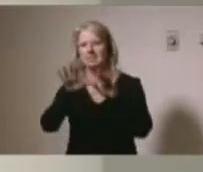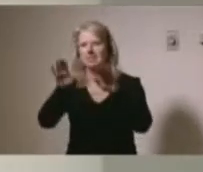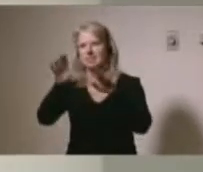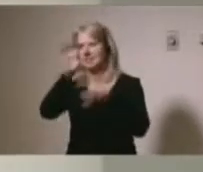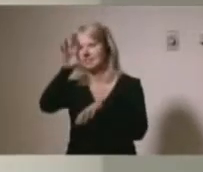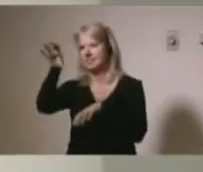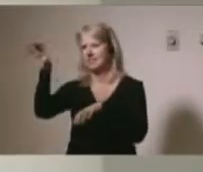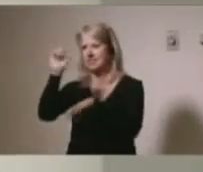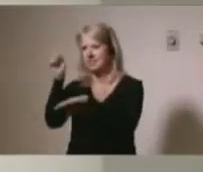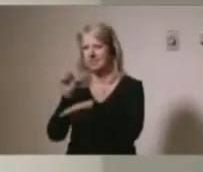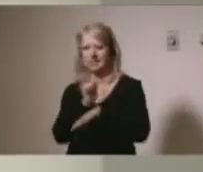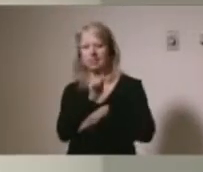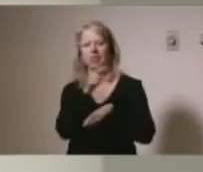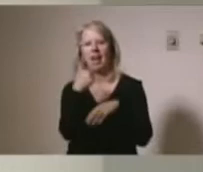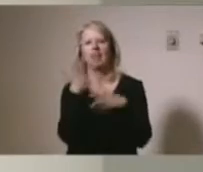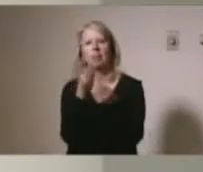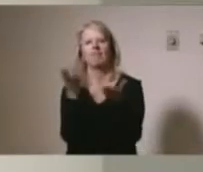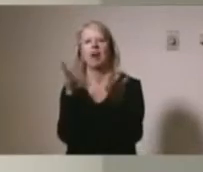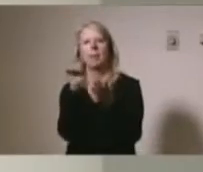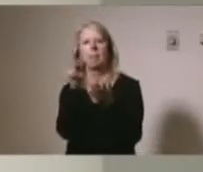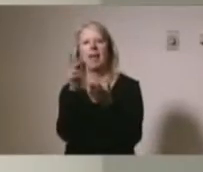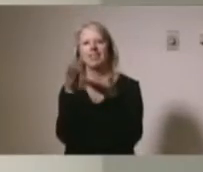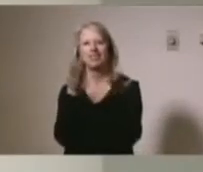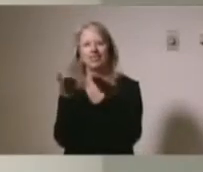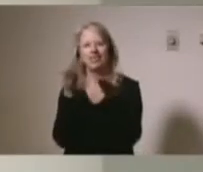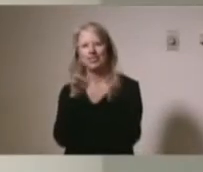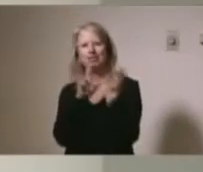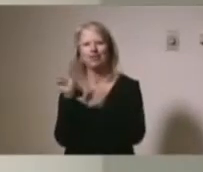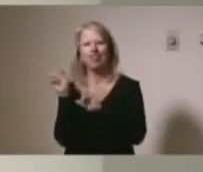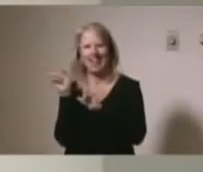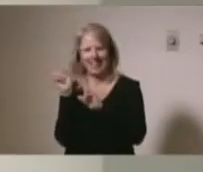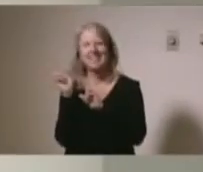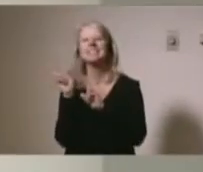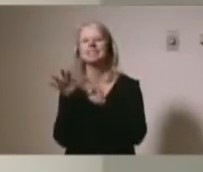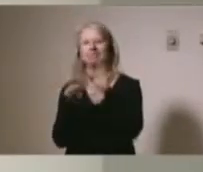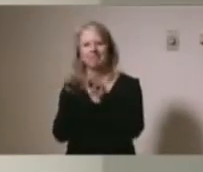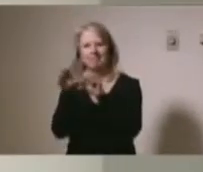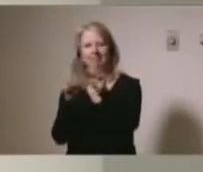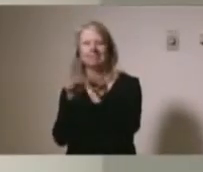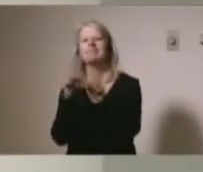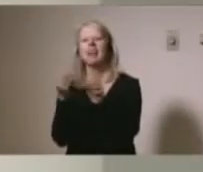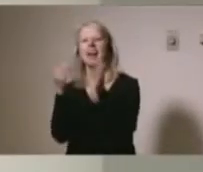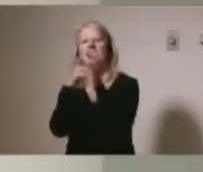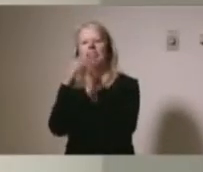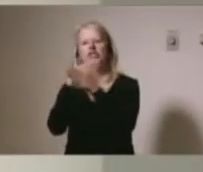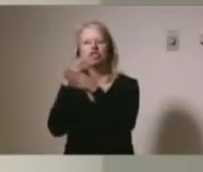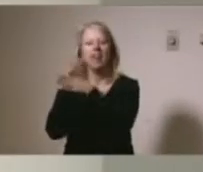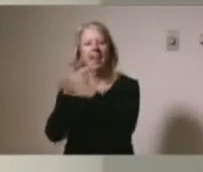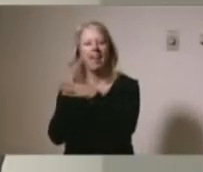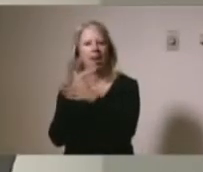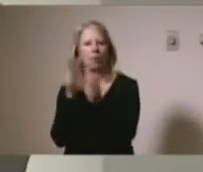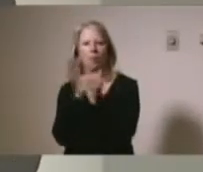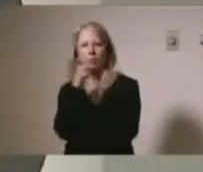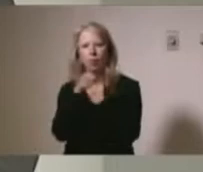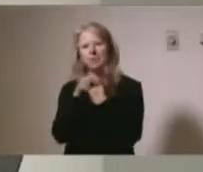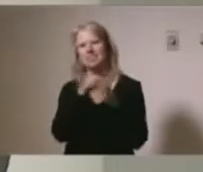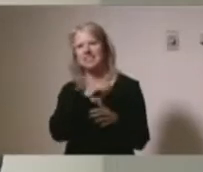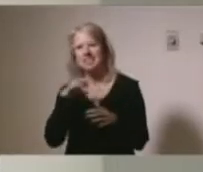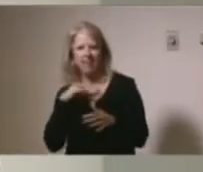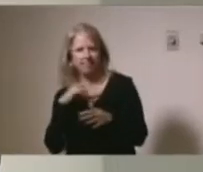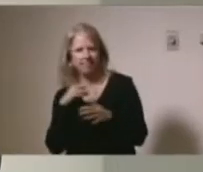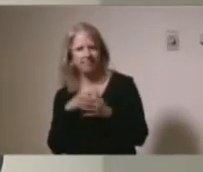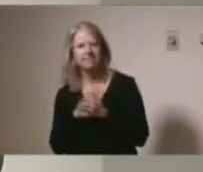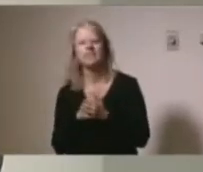banking services, this resulted in the sharing of in-house services and staff. A